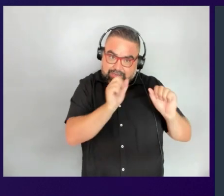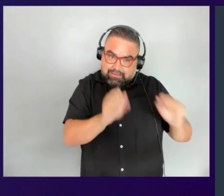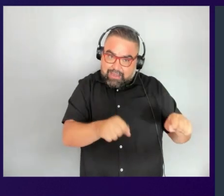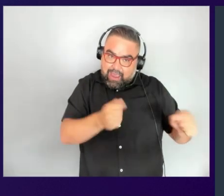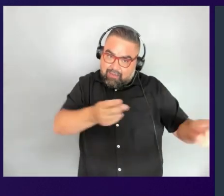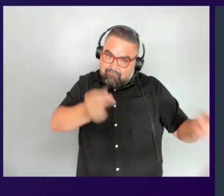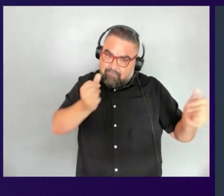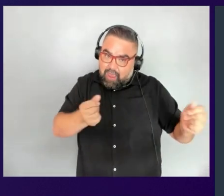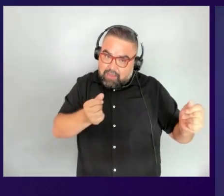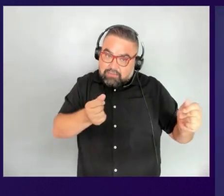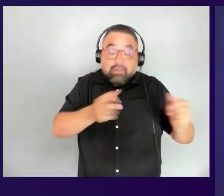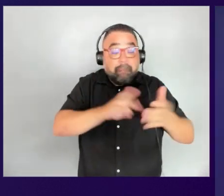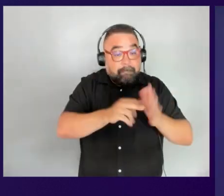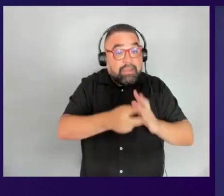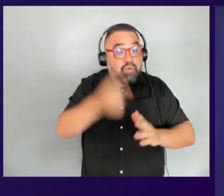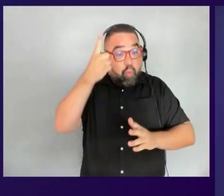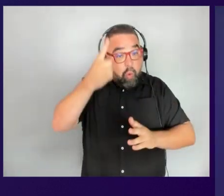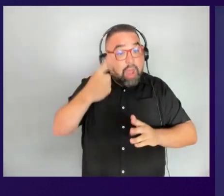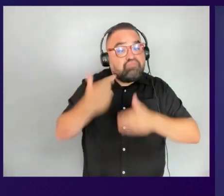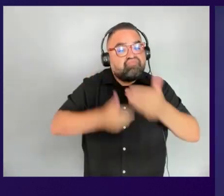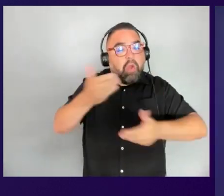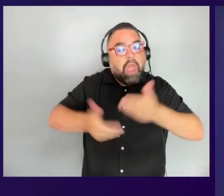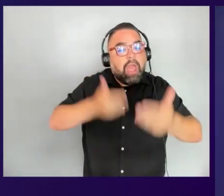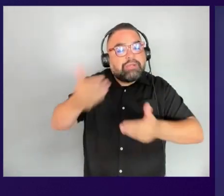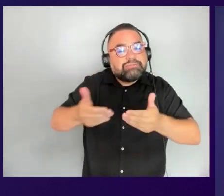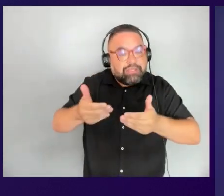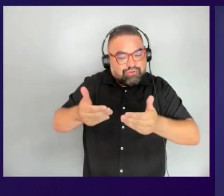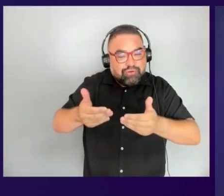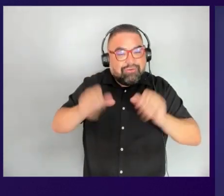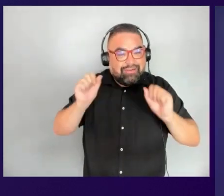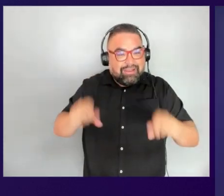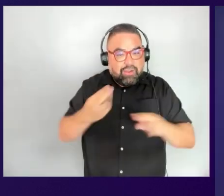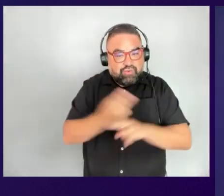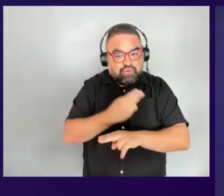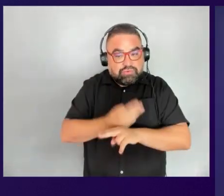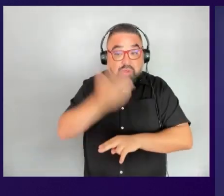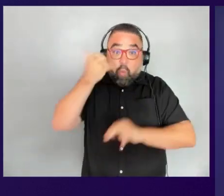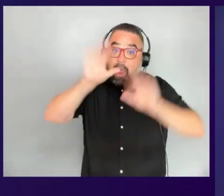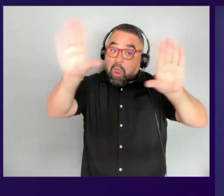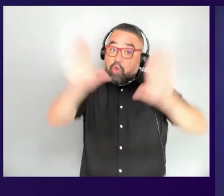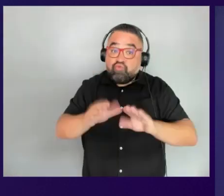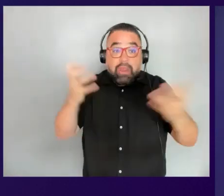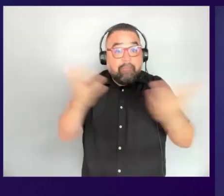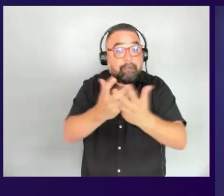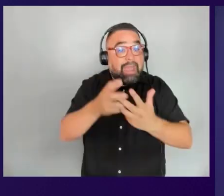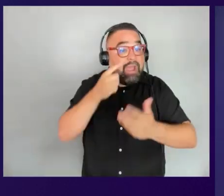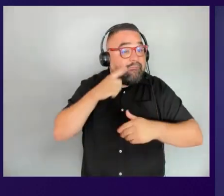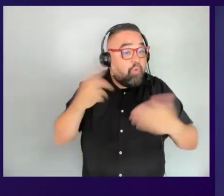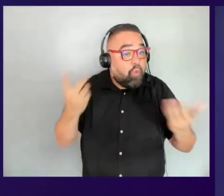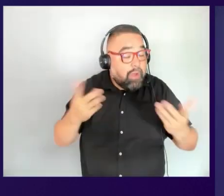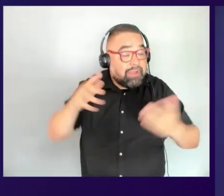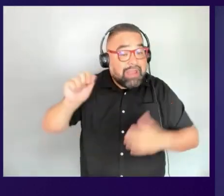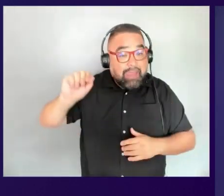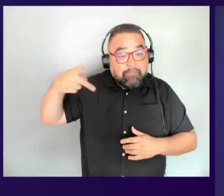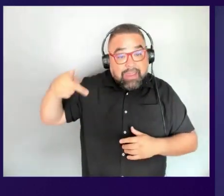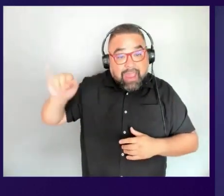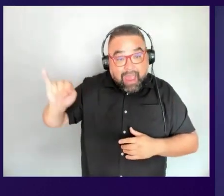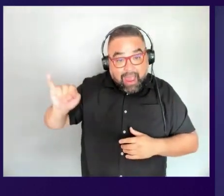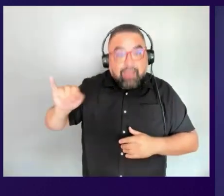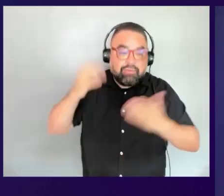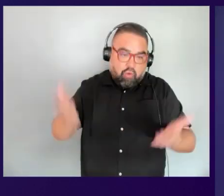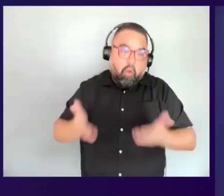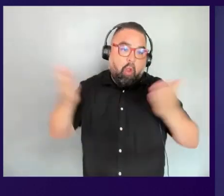from a single process or thread. That's why they are such a great match for S3's existing APIs and the elastic throughput it offers. Yeah, I'd say so. And